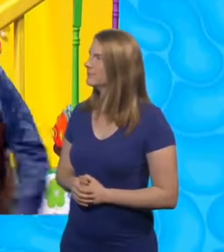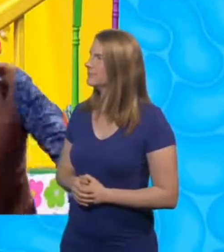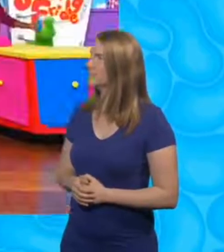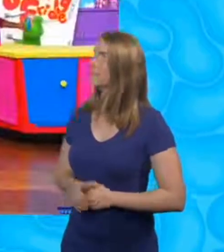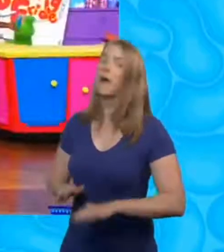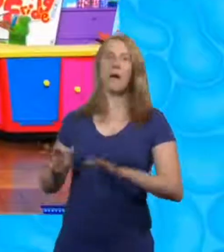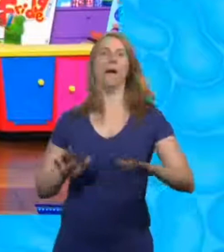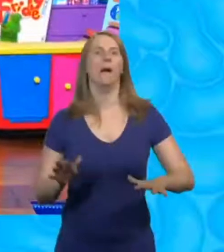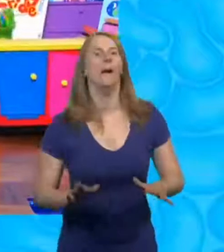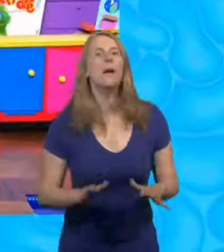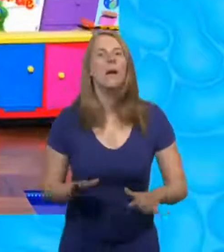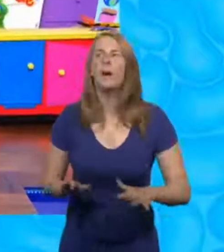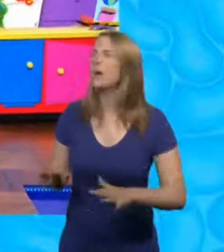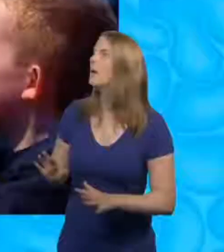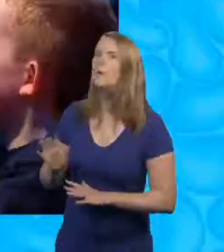sleep. No!